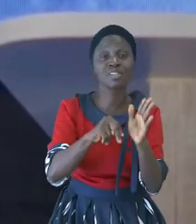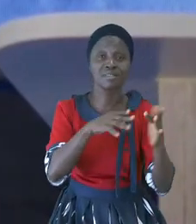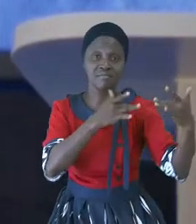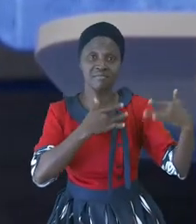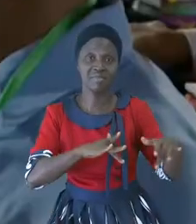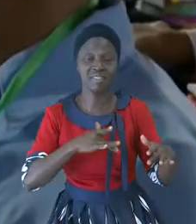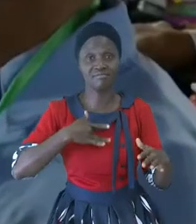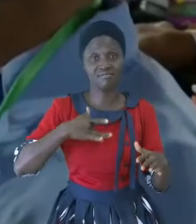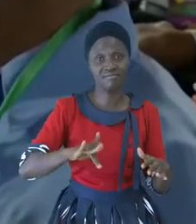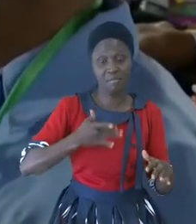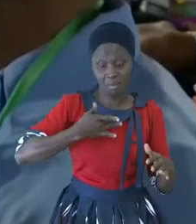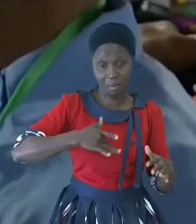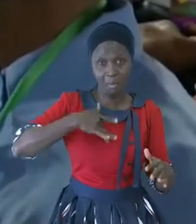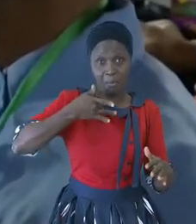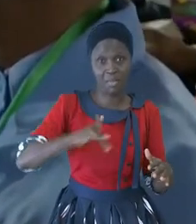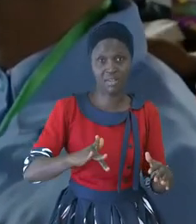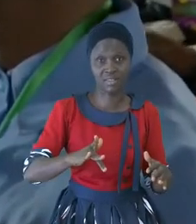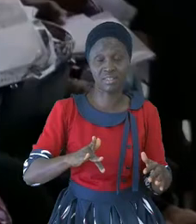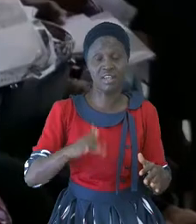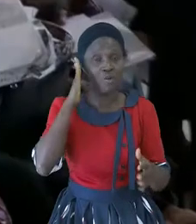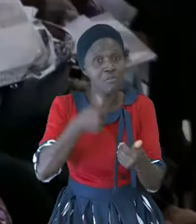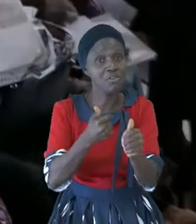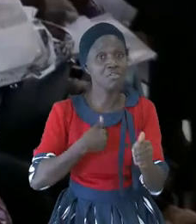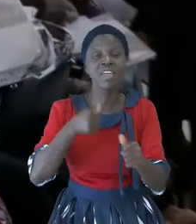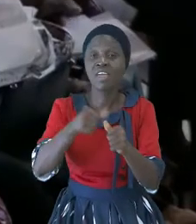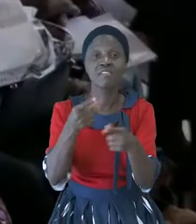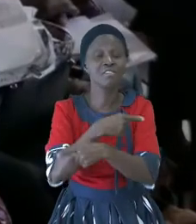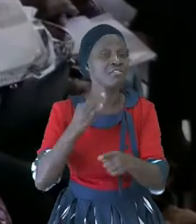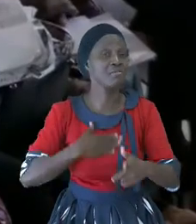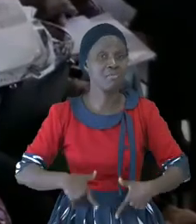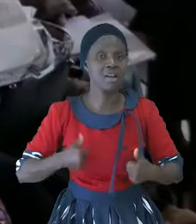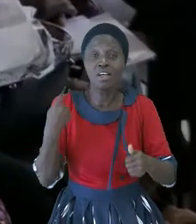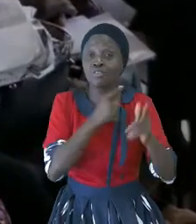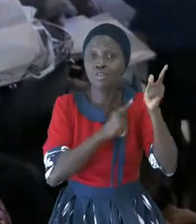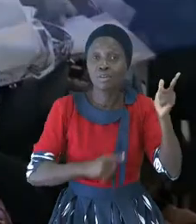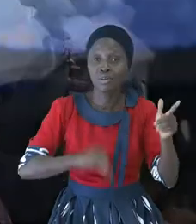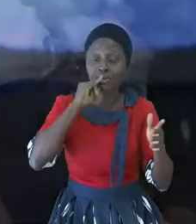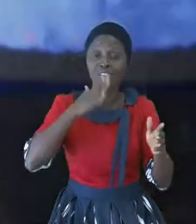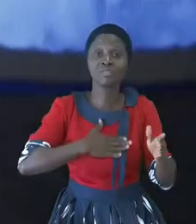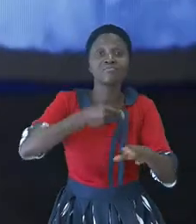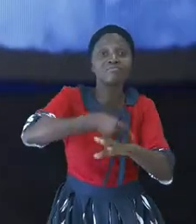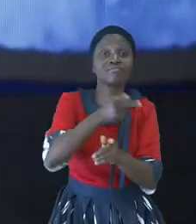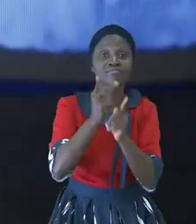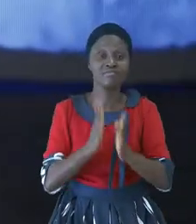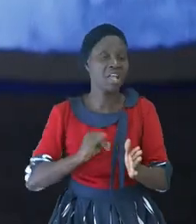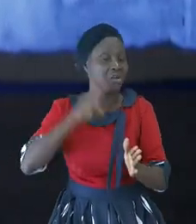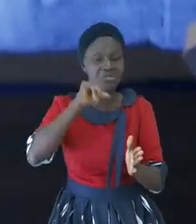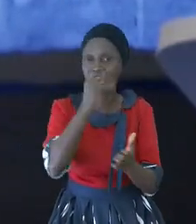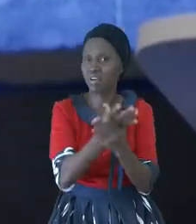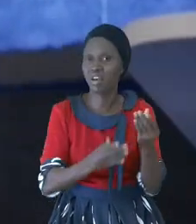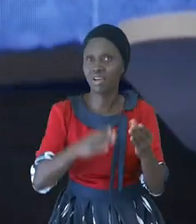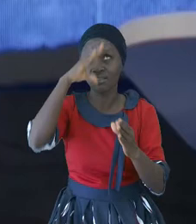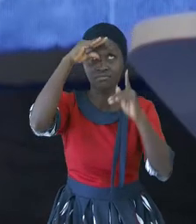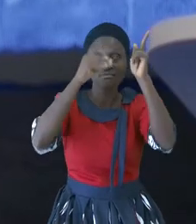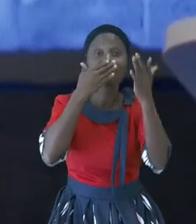of my life? All days of my life, the Lord is my shepherd. I will not lack his goodness. The Lord is my